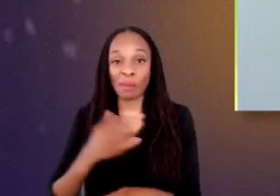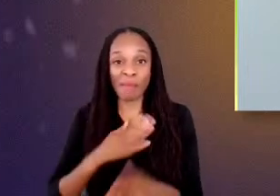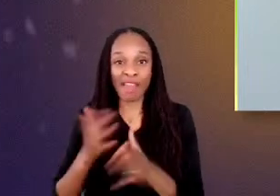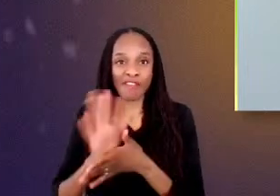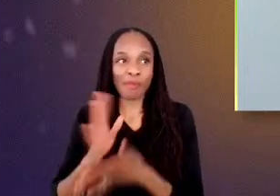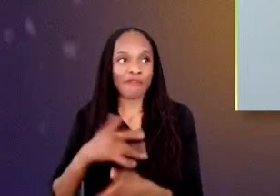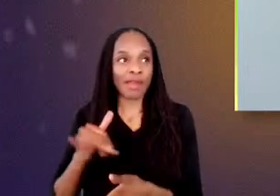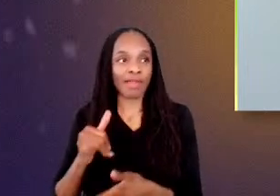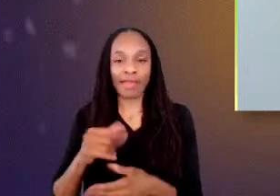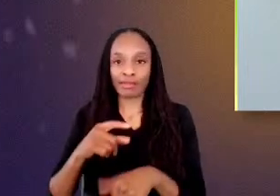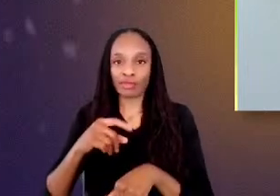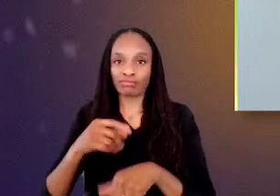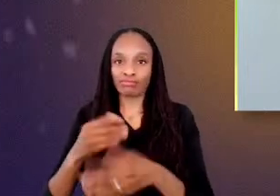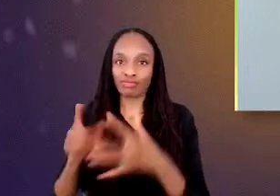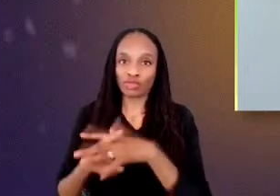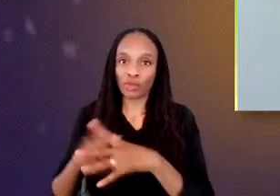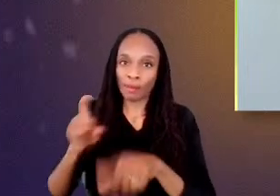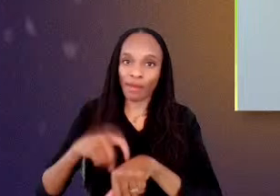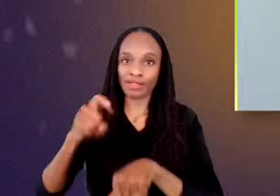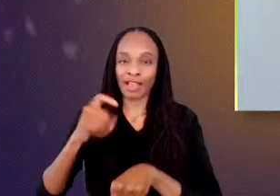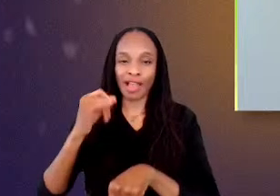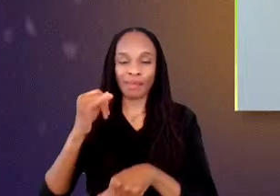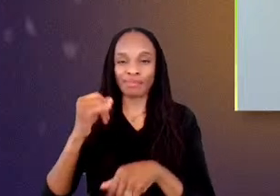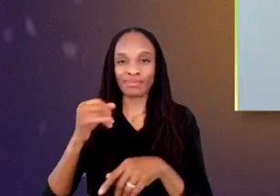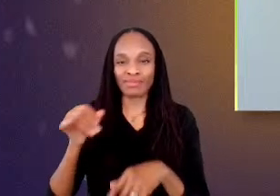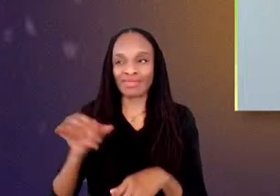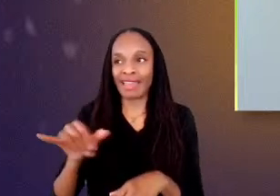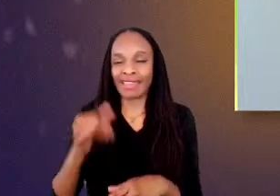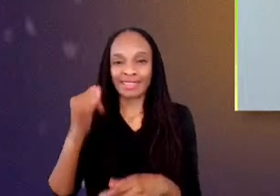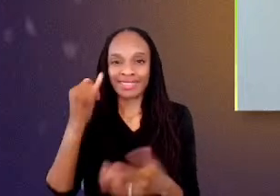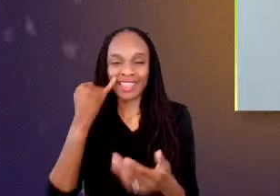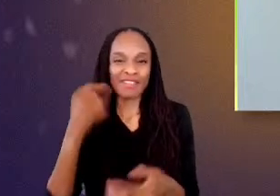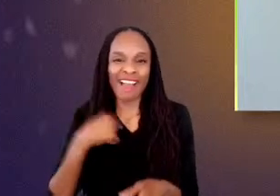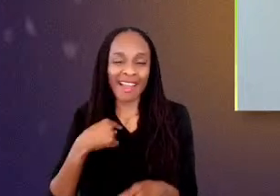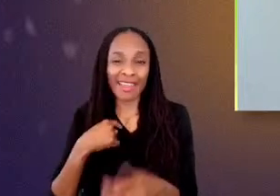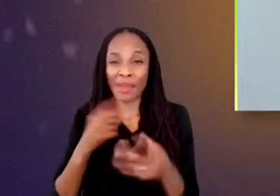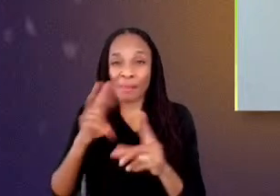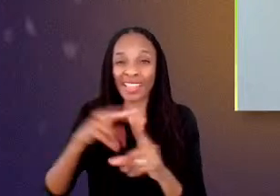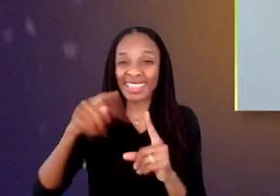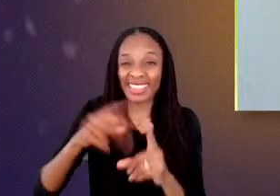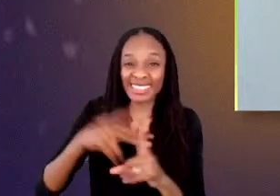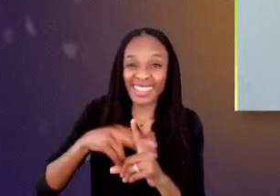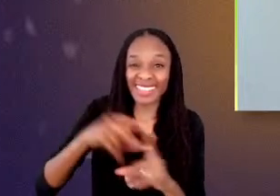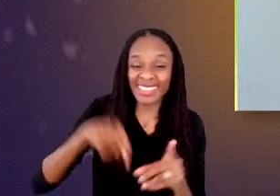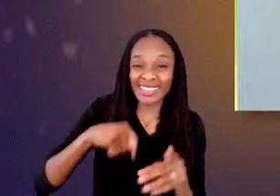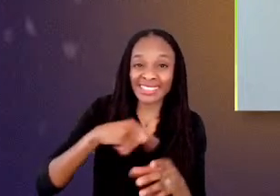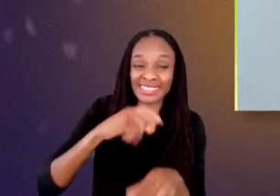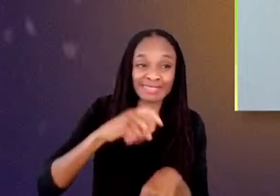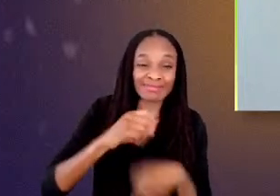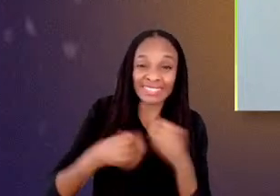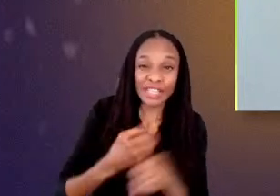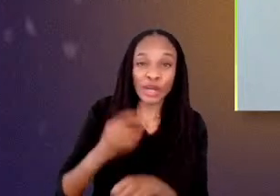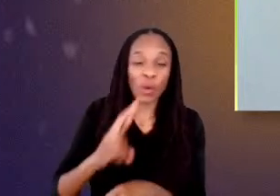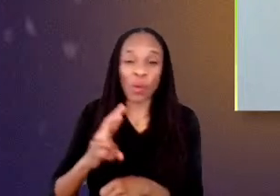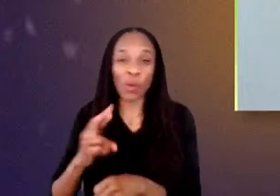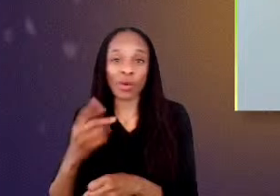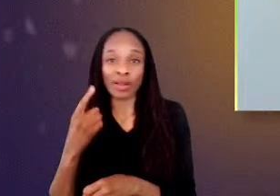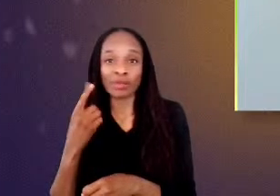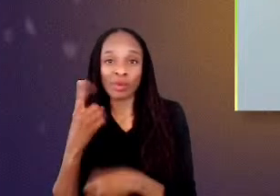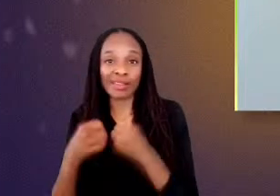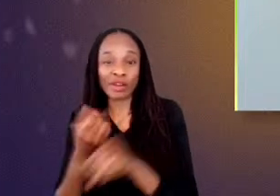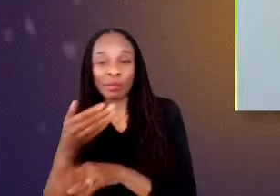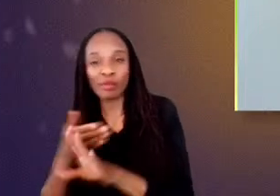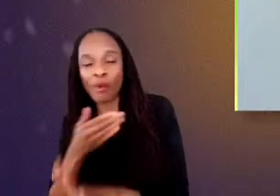I applied this year or the year before, even though for me, it was always timely. It's my experience of my identity. For